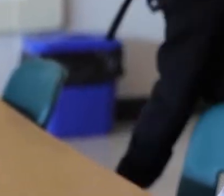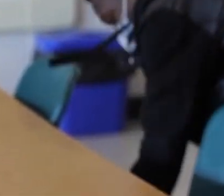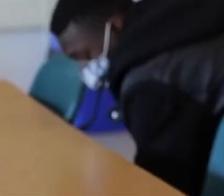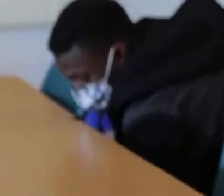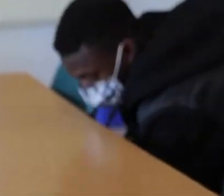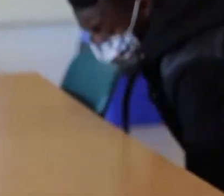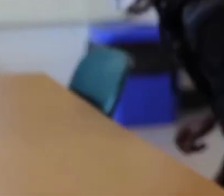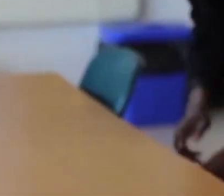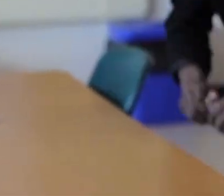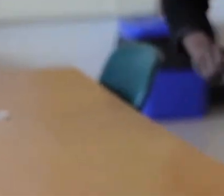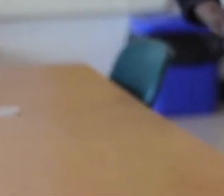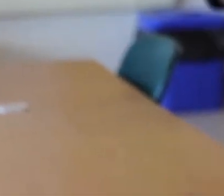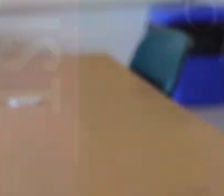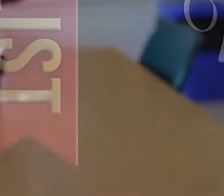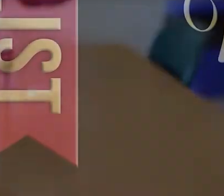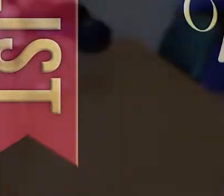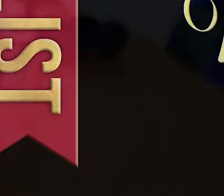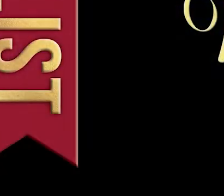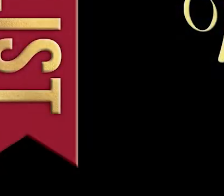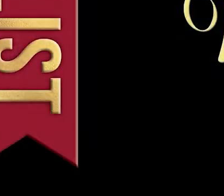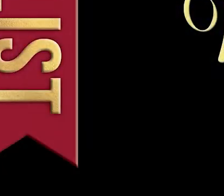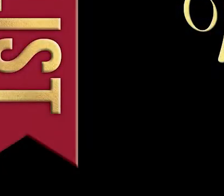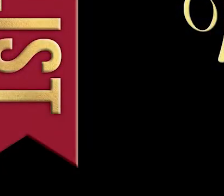the go.